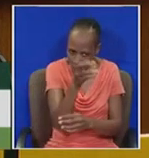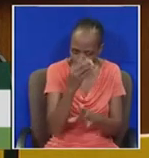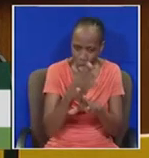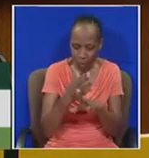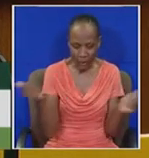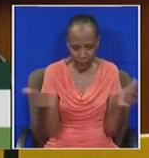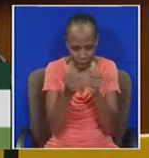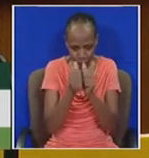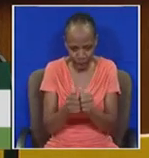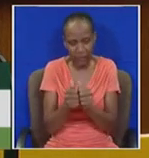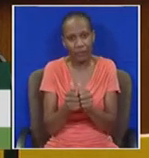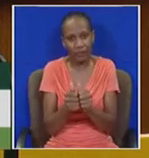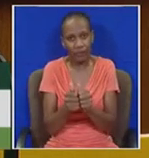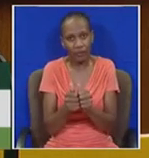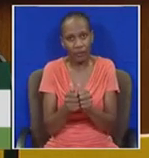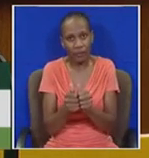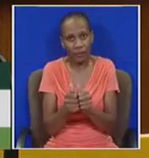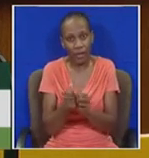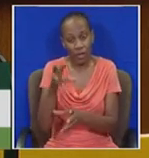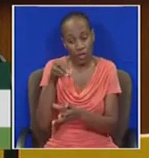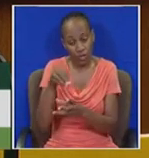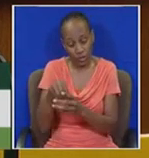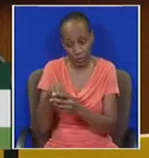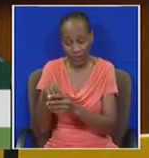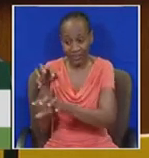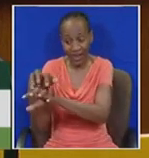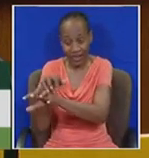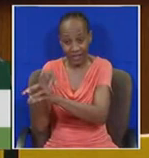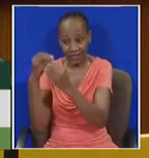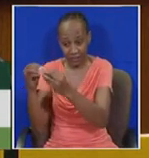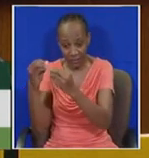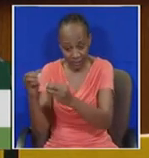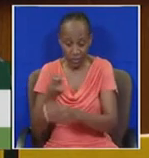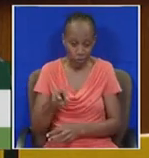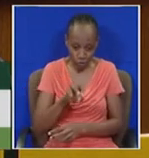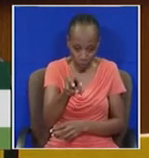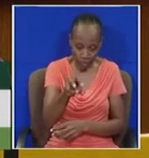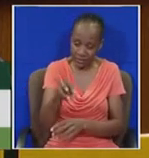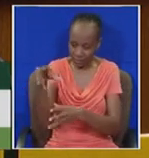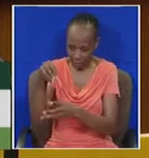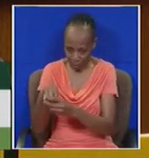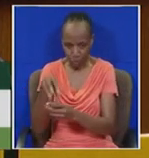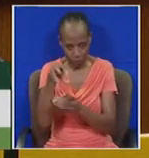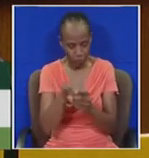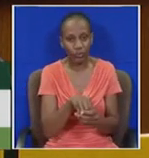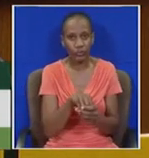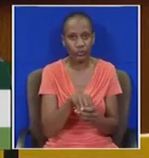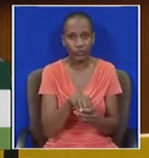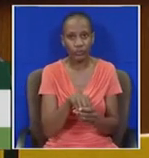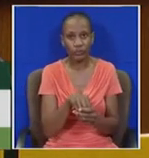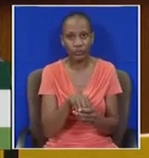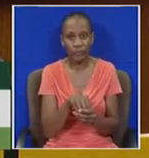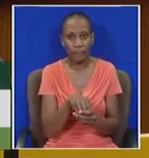are able to work together, including agro-tourism and processing and